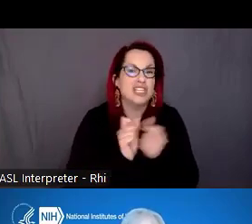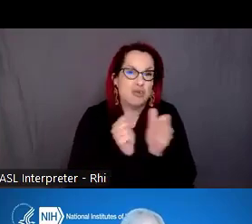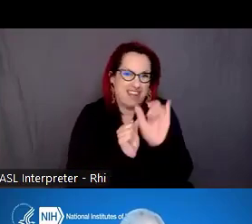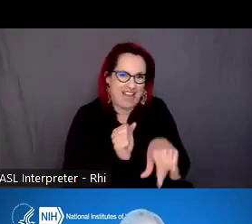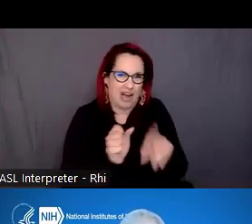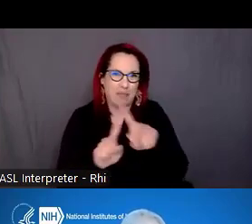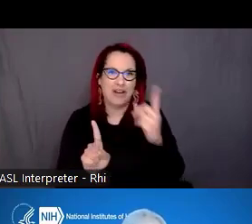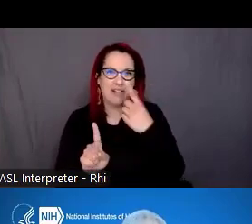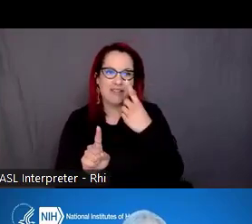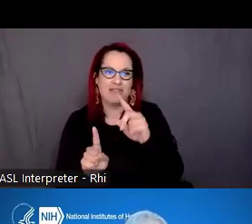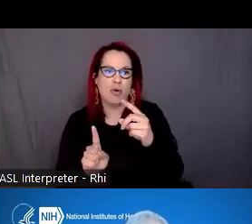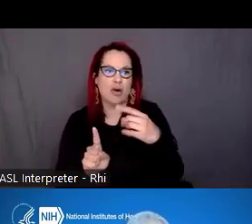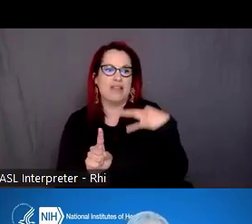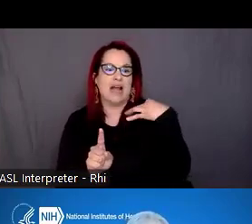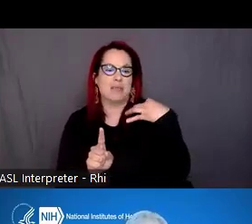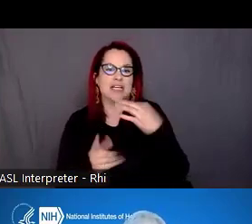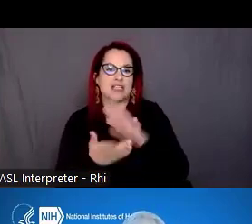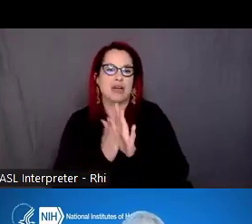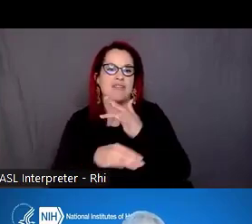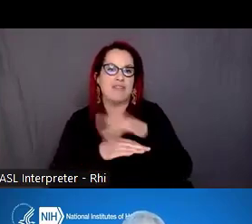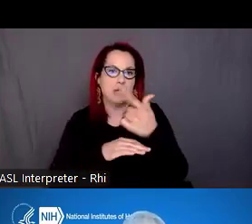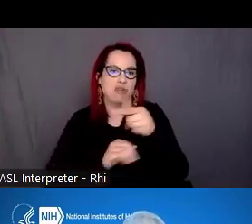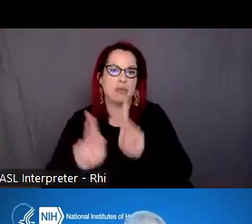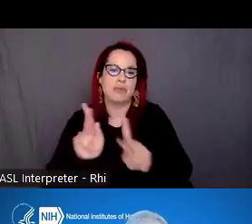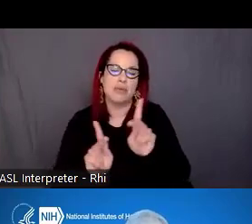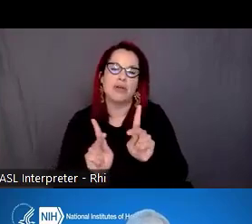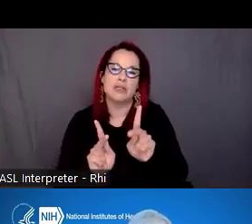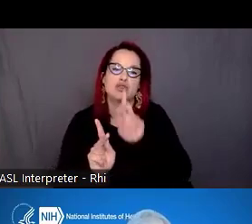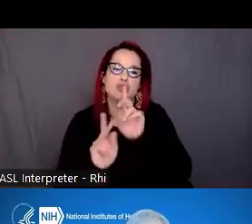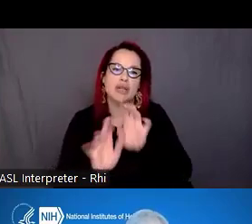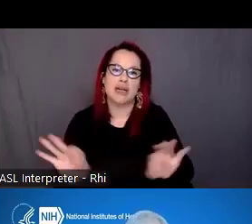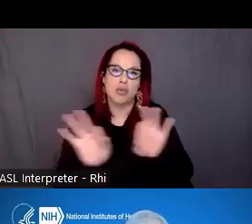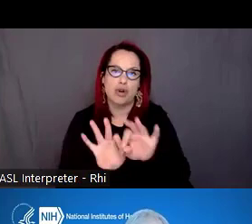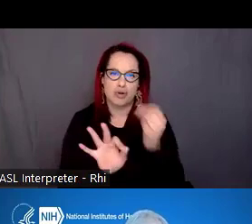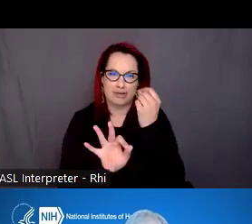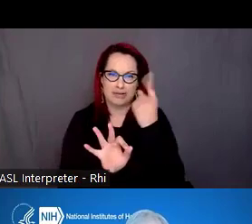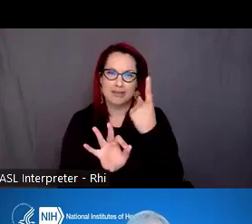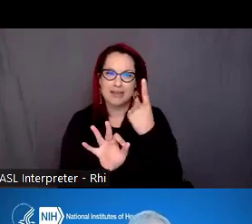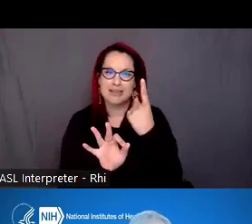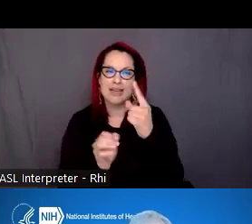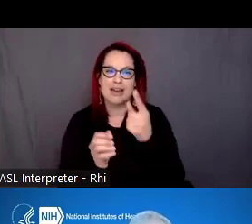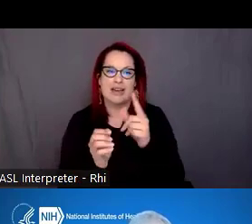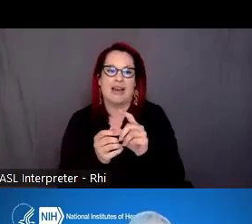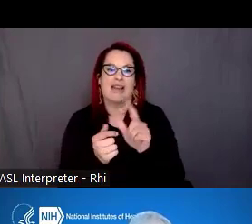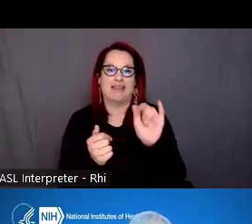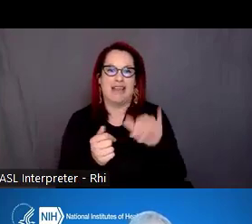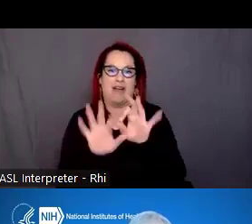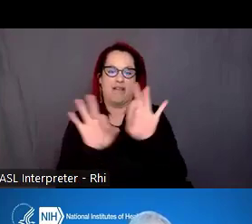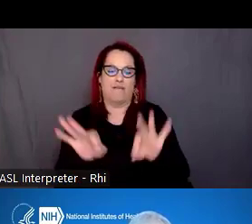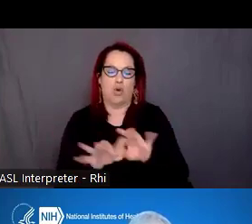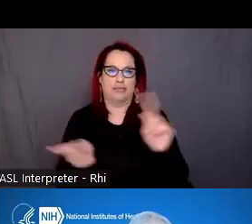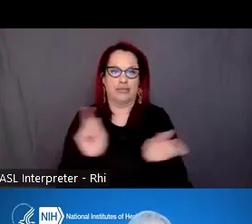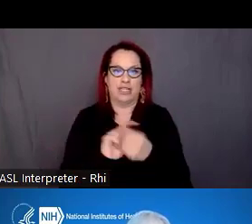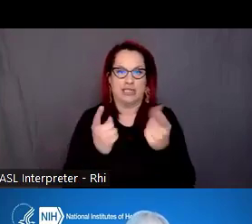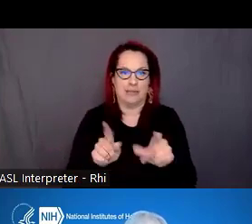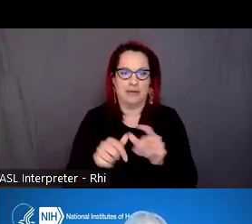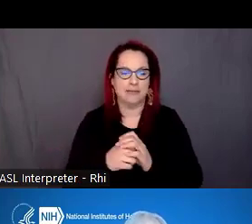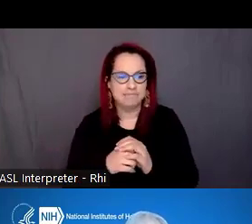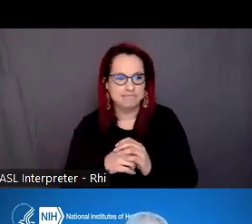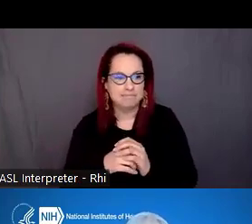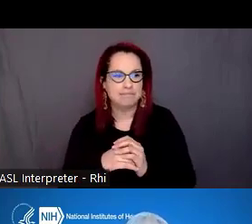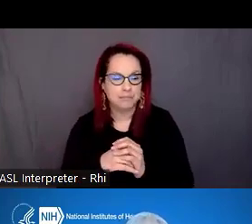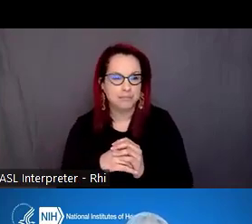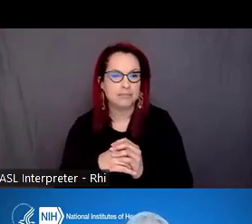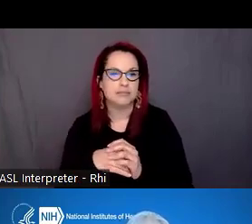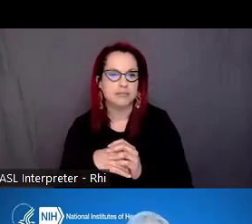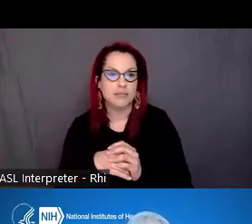available at the right times for people, it's important that you understand that we're in the middle of a forms transition. Okay, so we'll